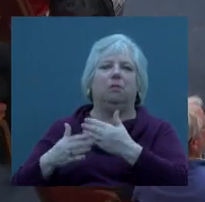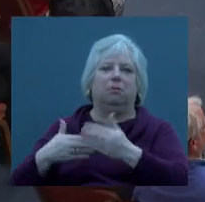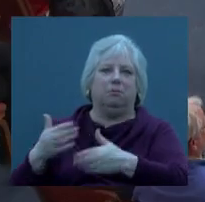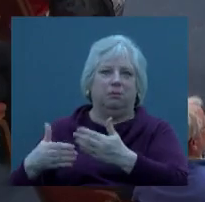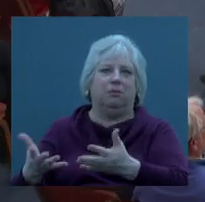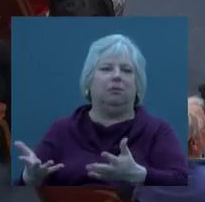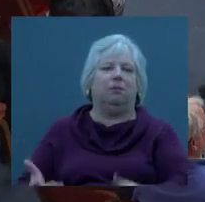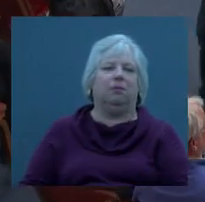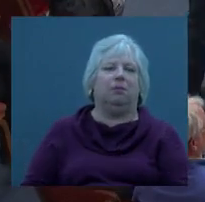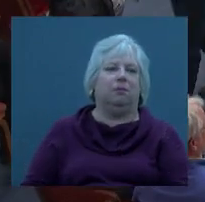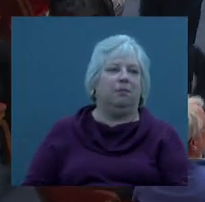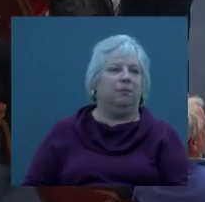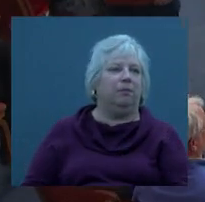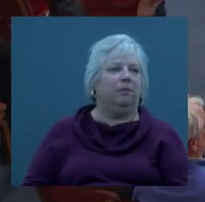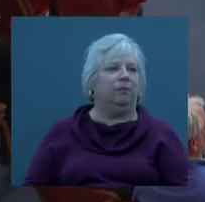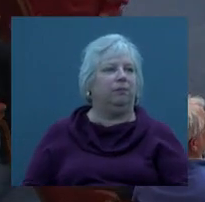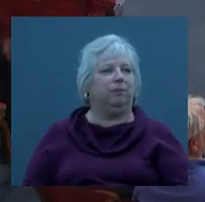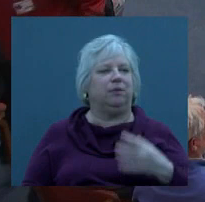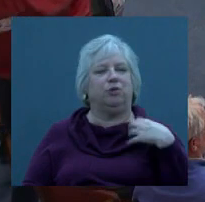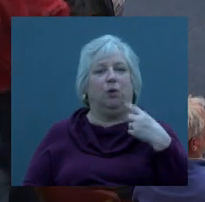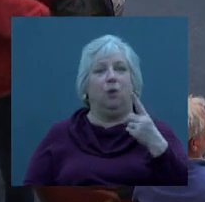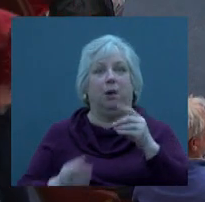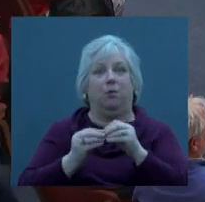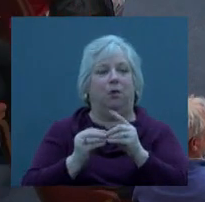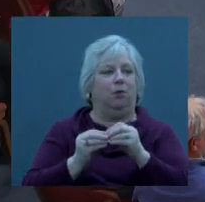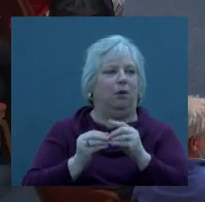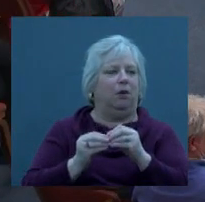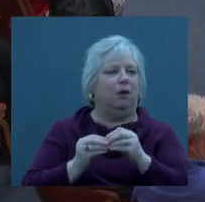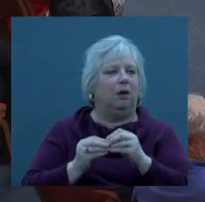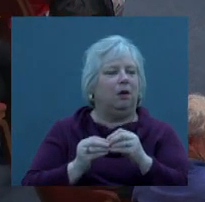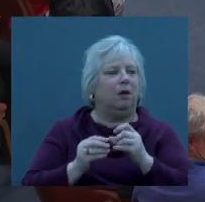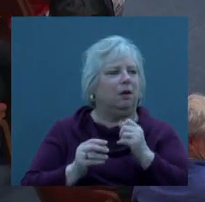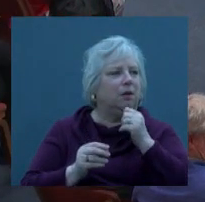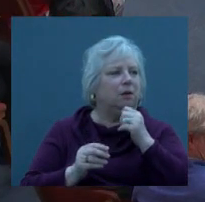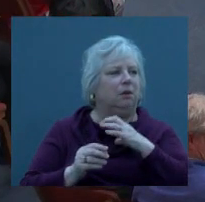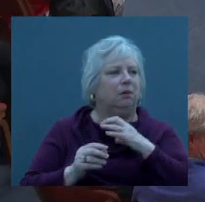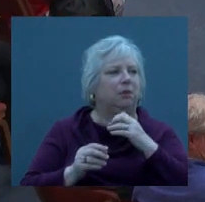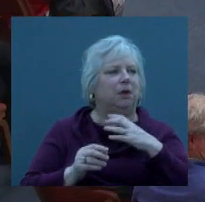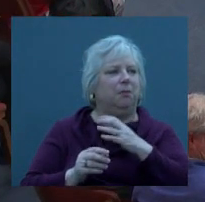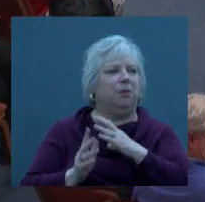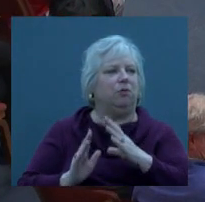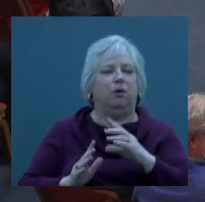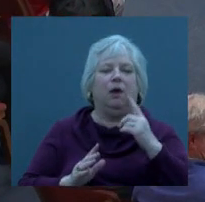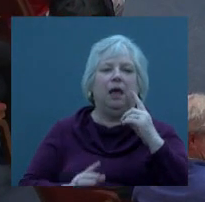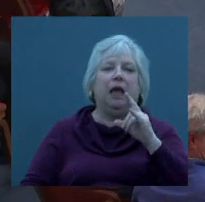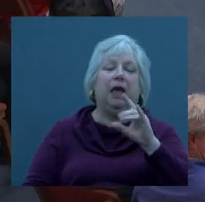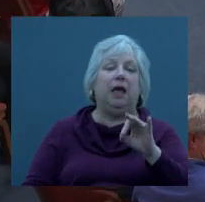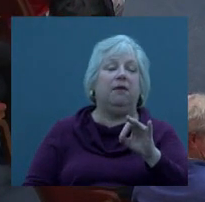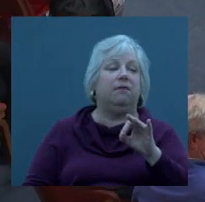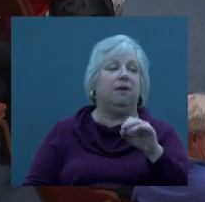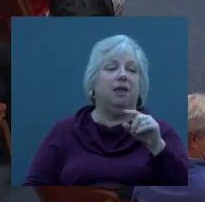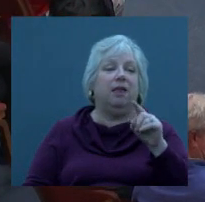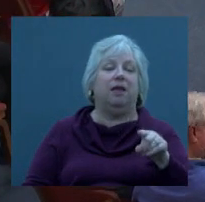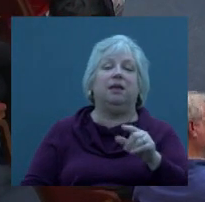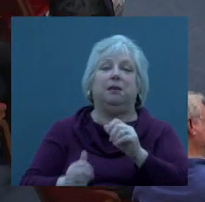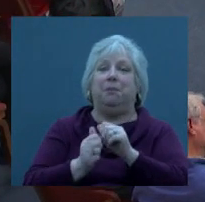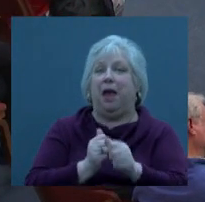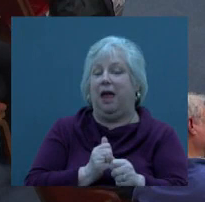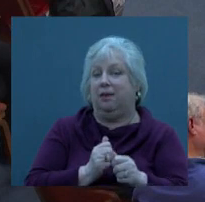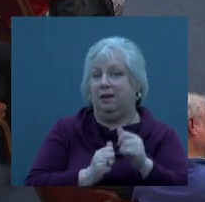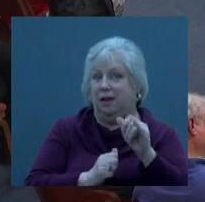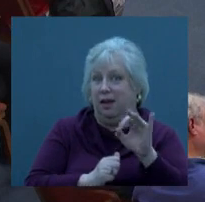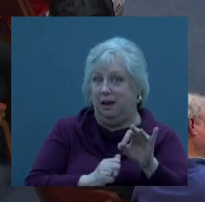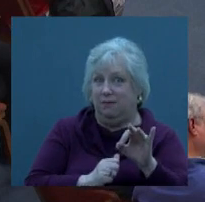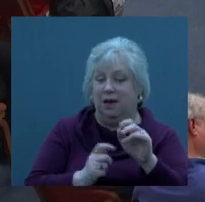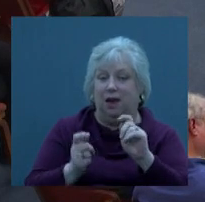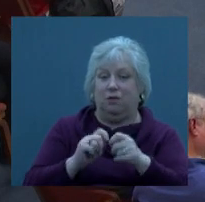All right. One more. I have one quick question for staff. If by chance this were to pass and this